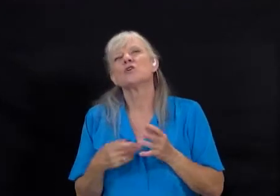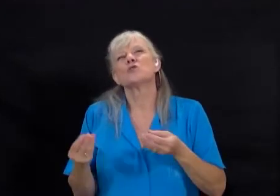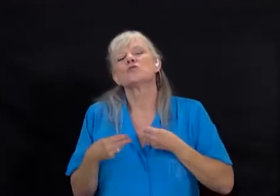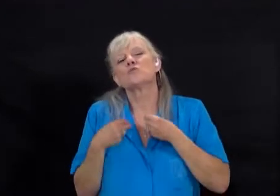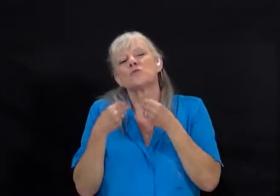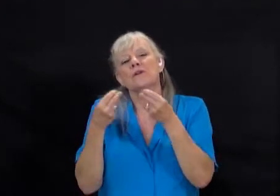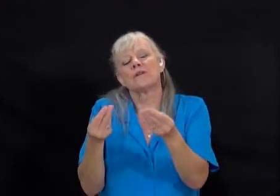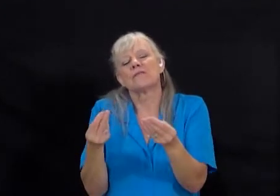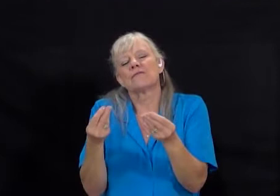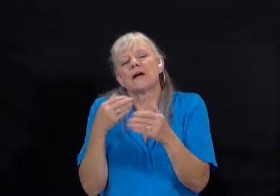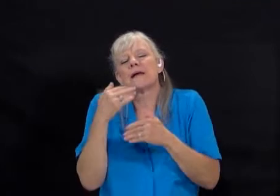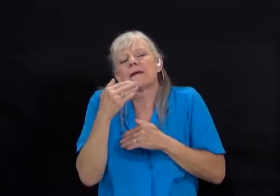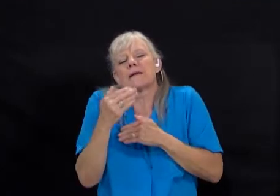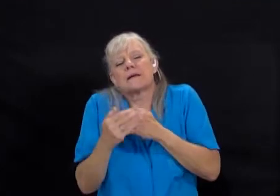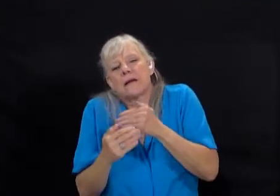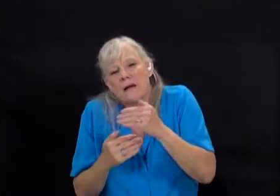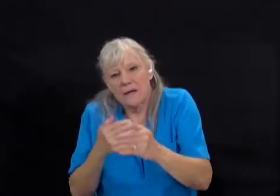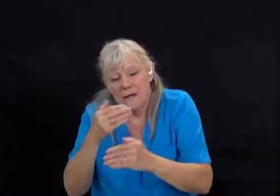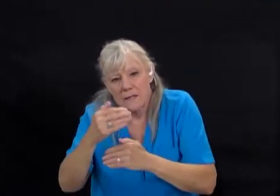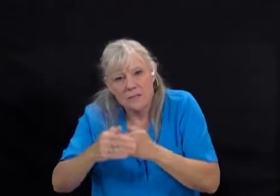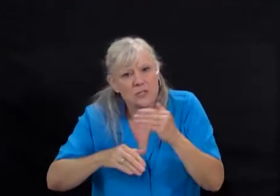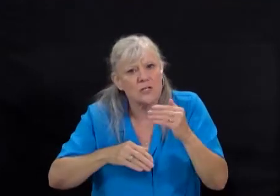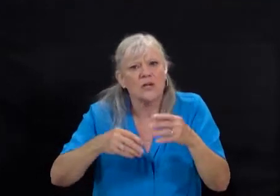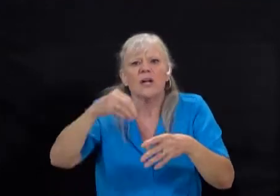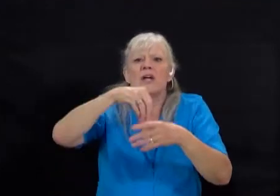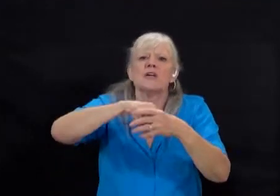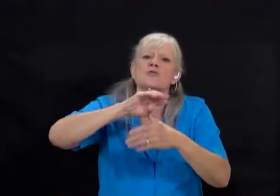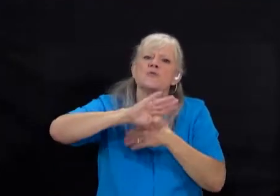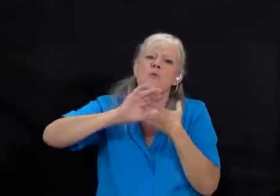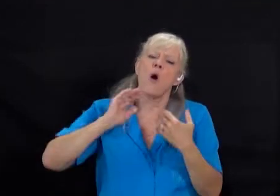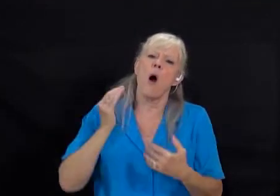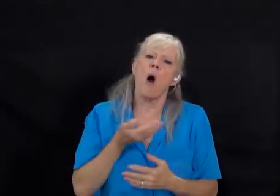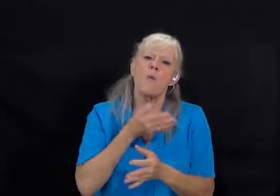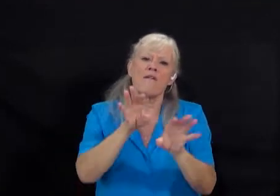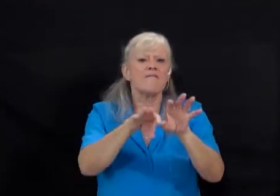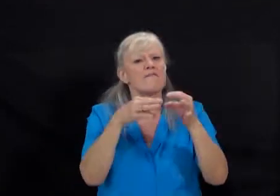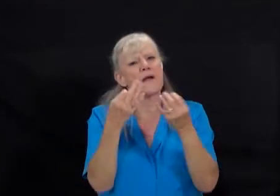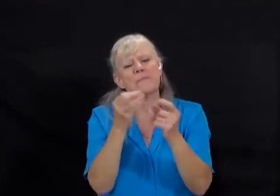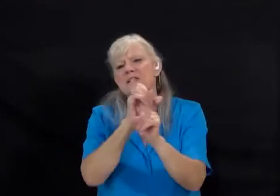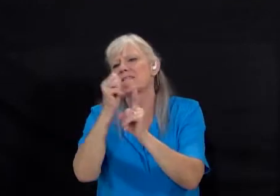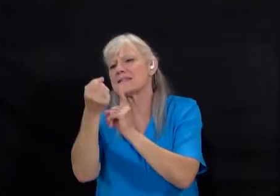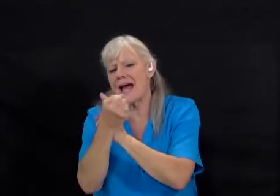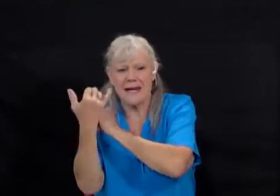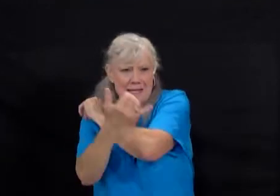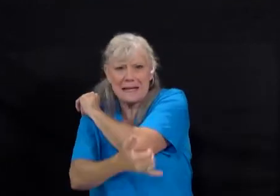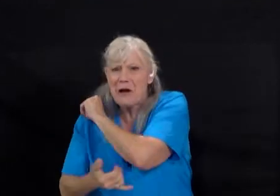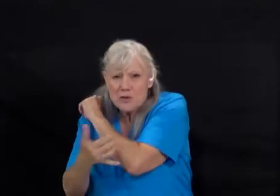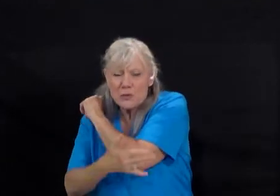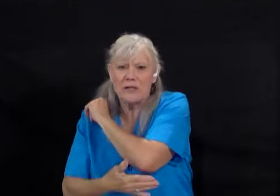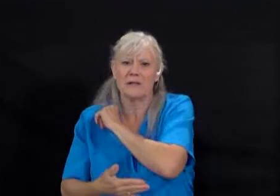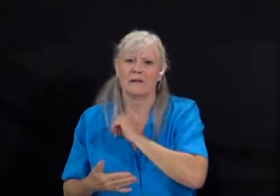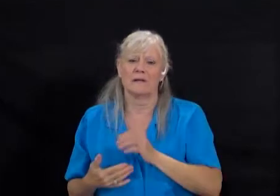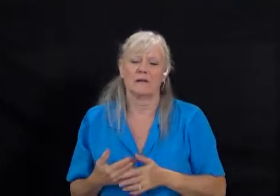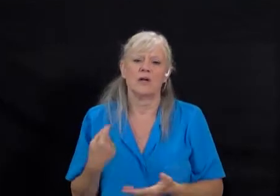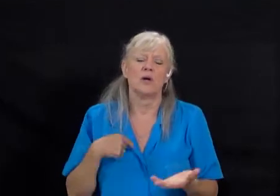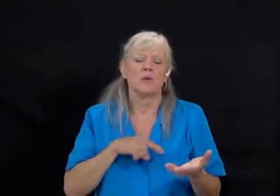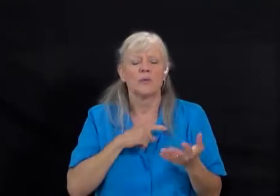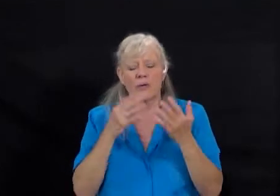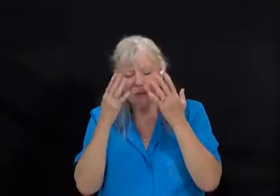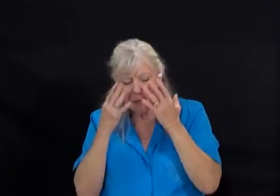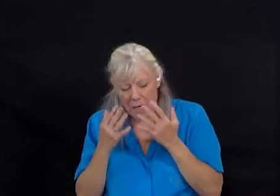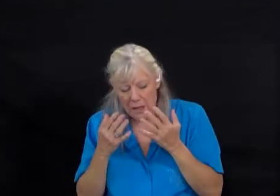fill in it with more humanity into our families, society, and the country. We are saddened by